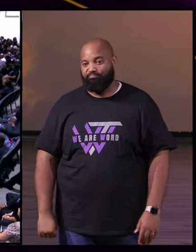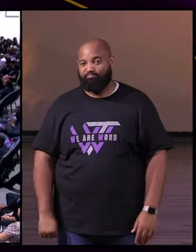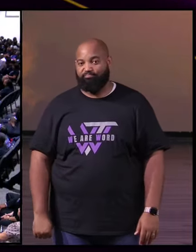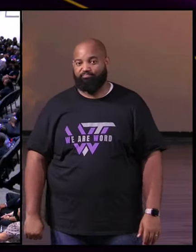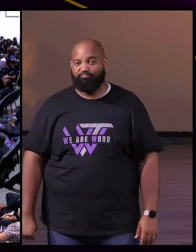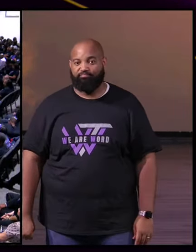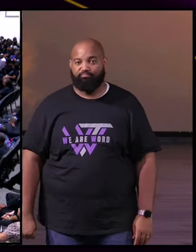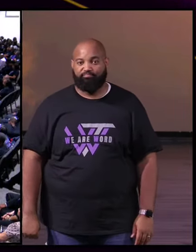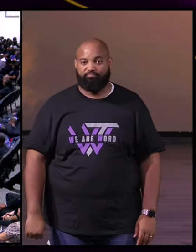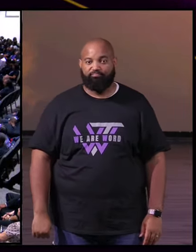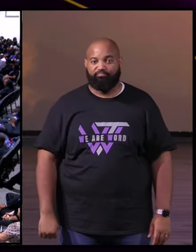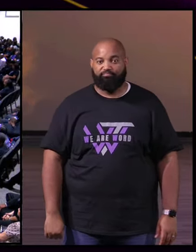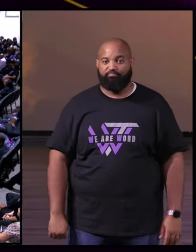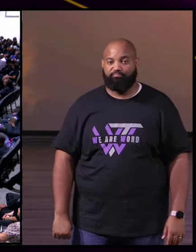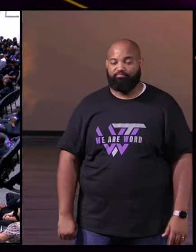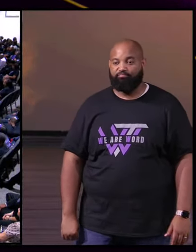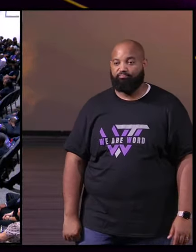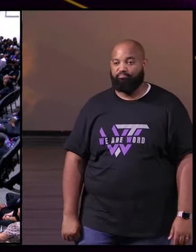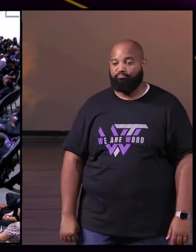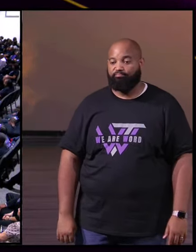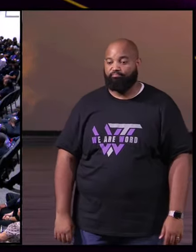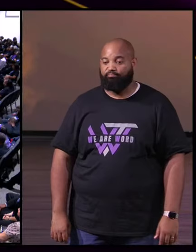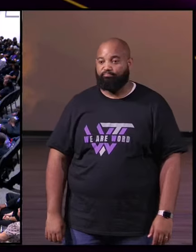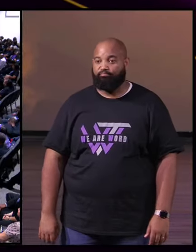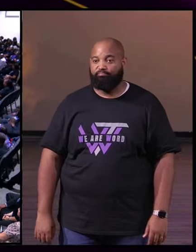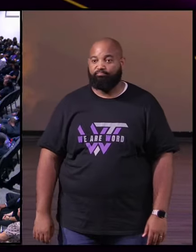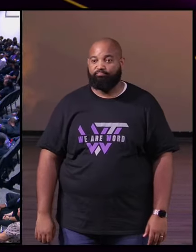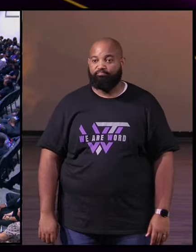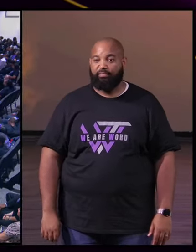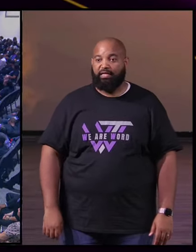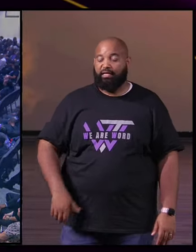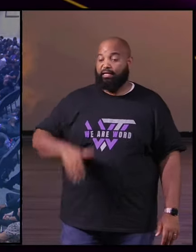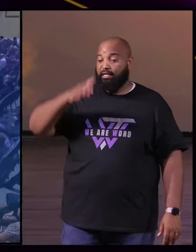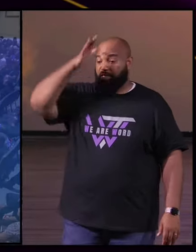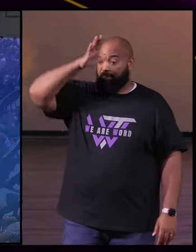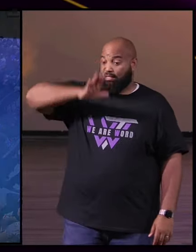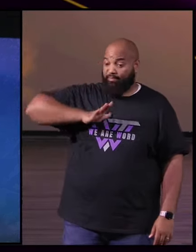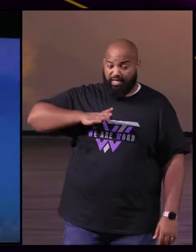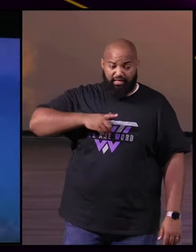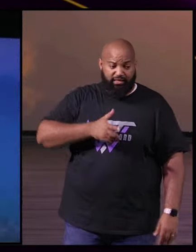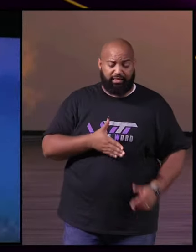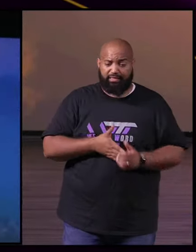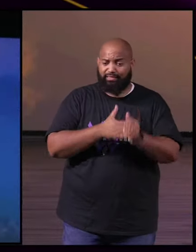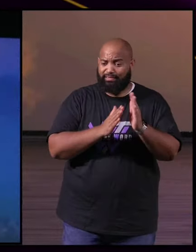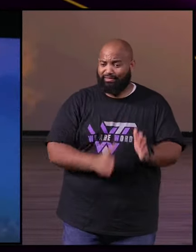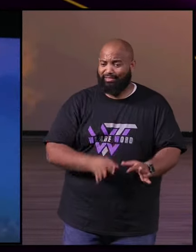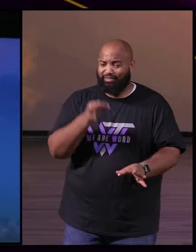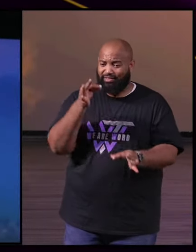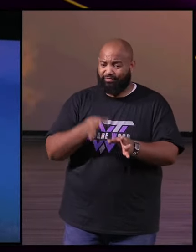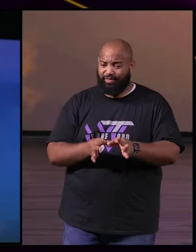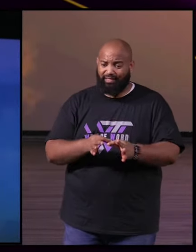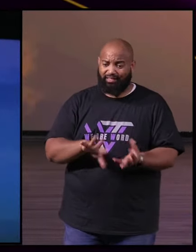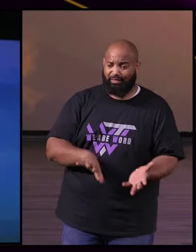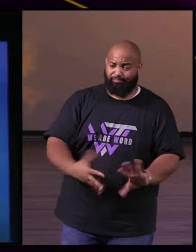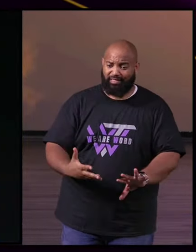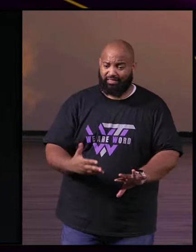If the man who is the father of the faith can falter and God help him recover, God